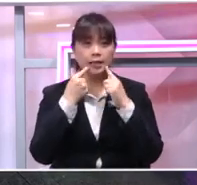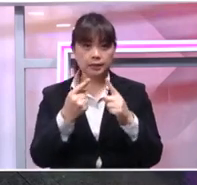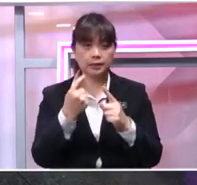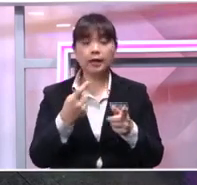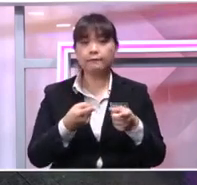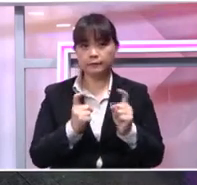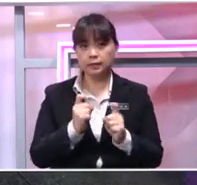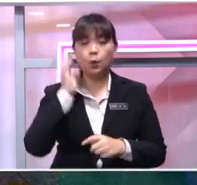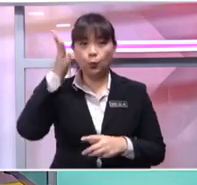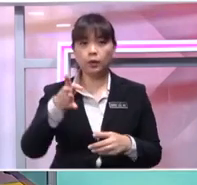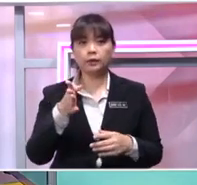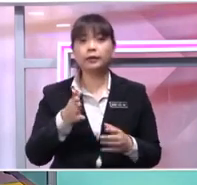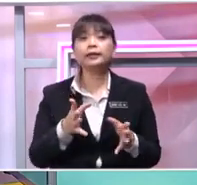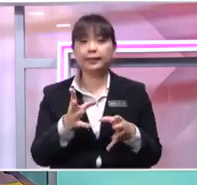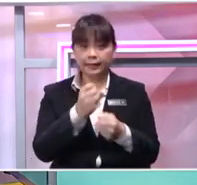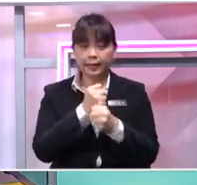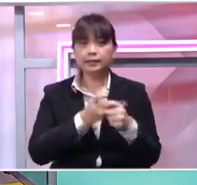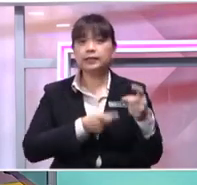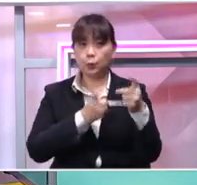reward. So